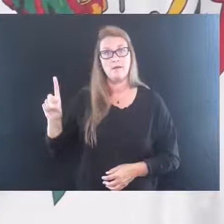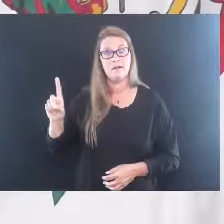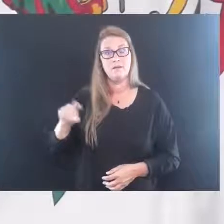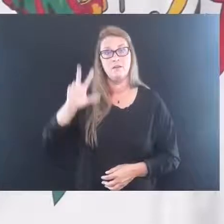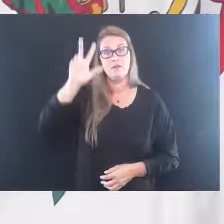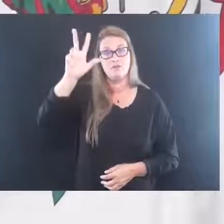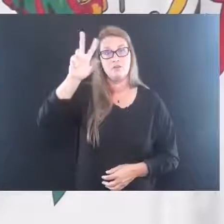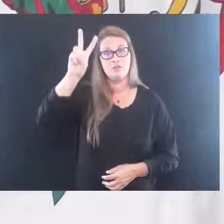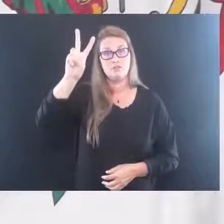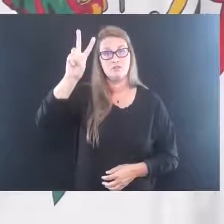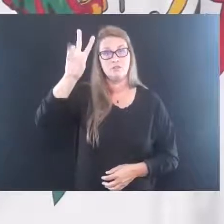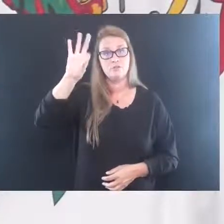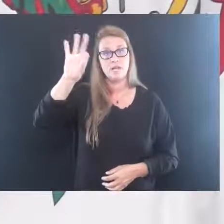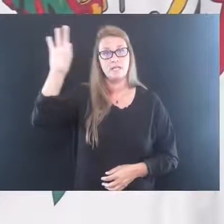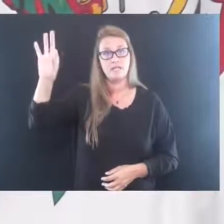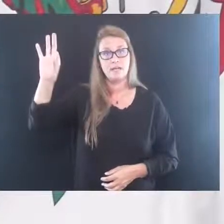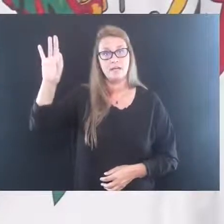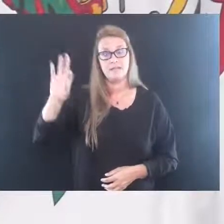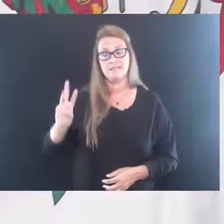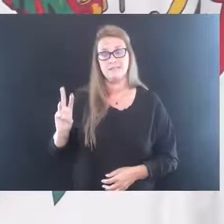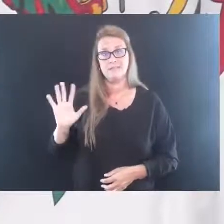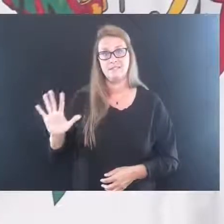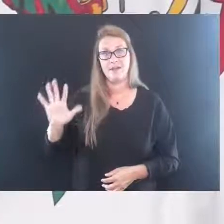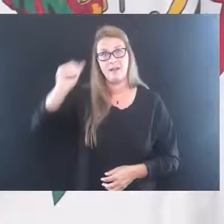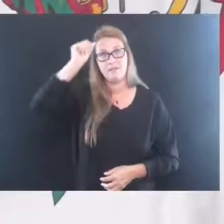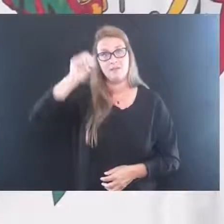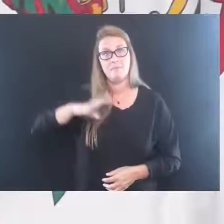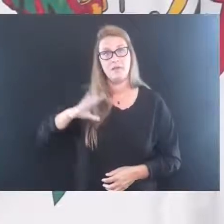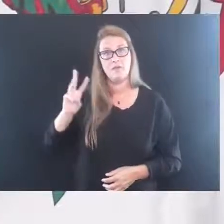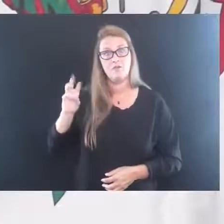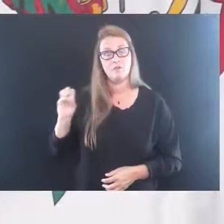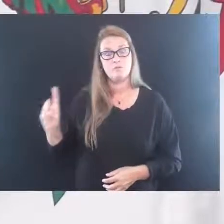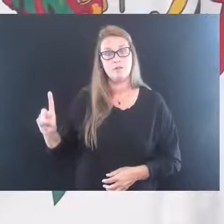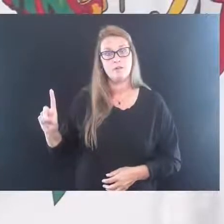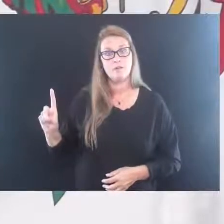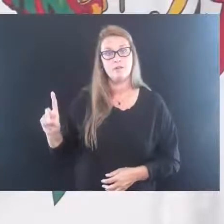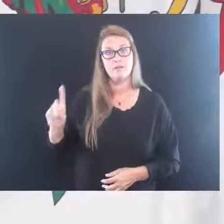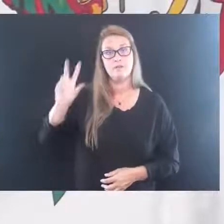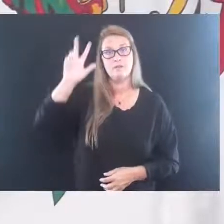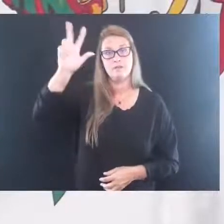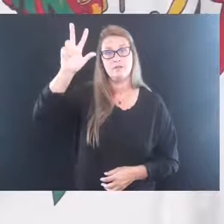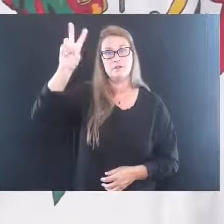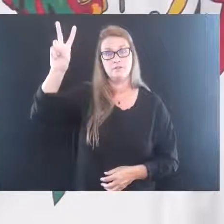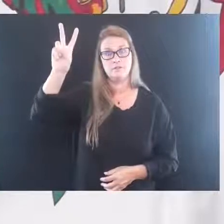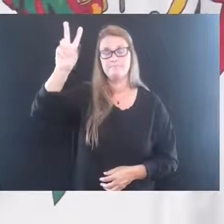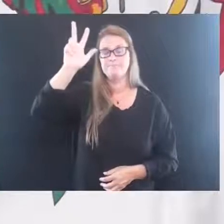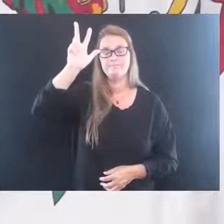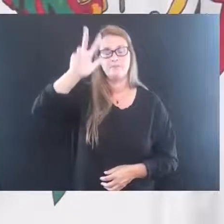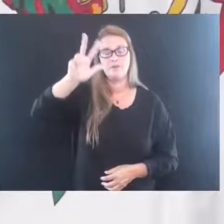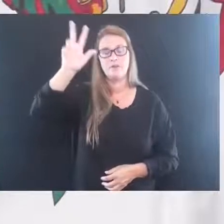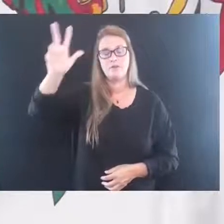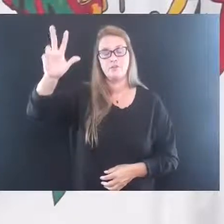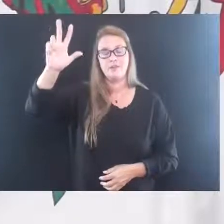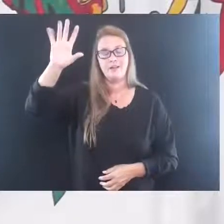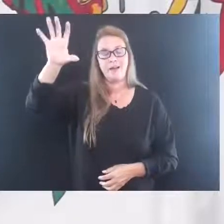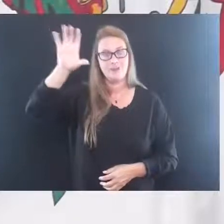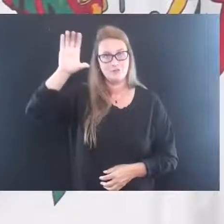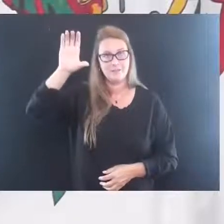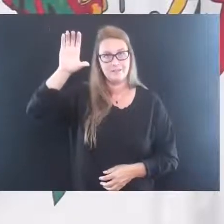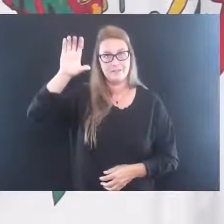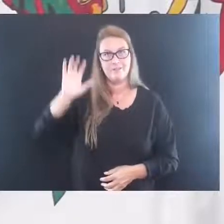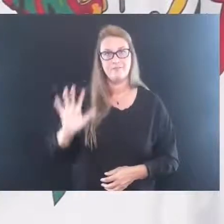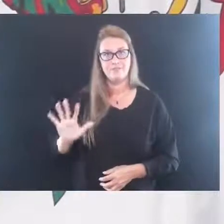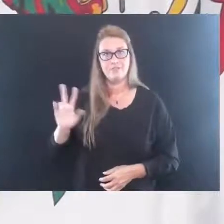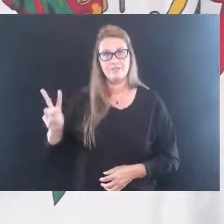The 3,299th death, a 65-year-old male from Wood County. The 3,300th death, a